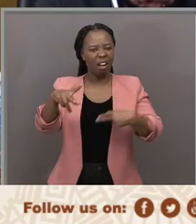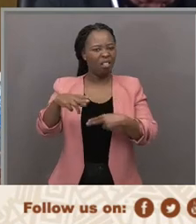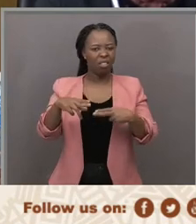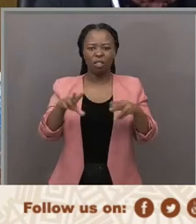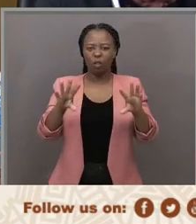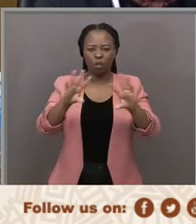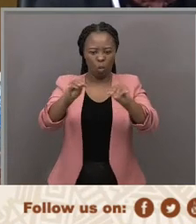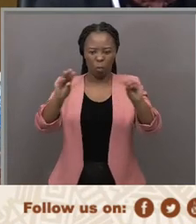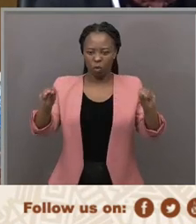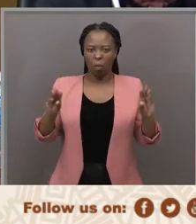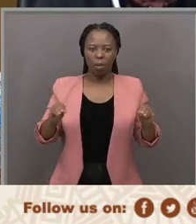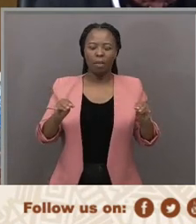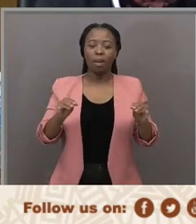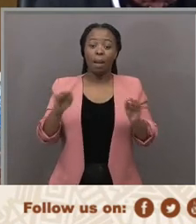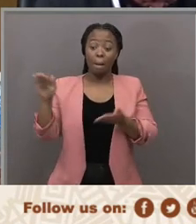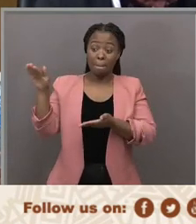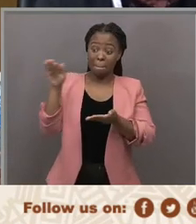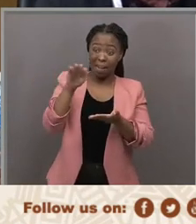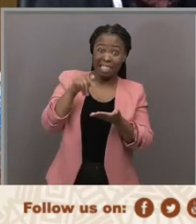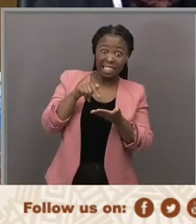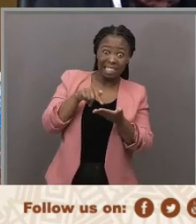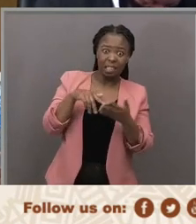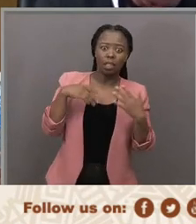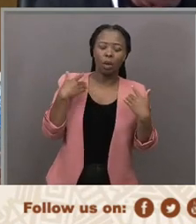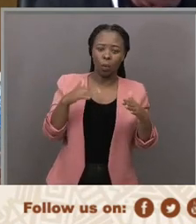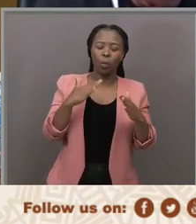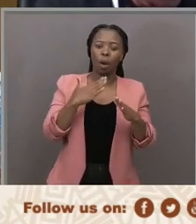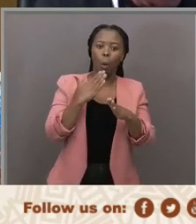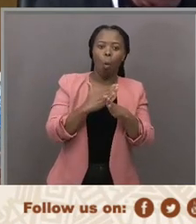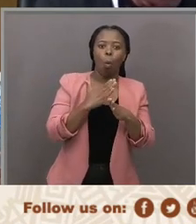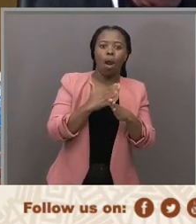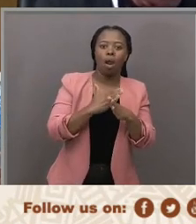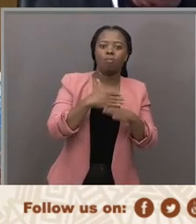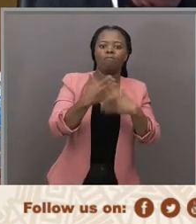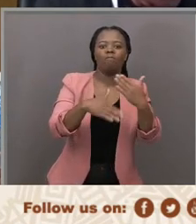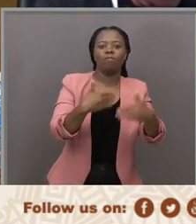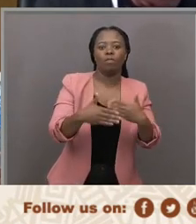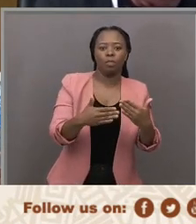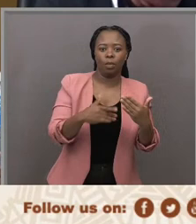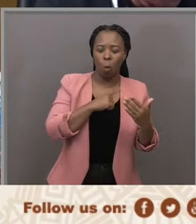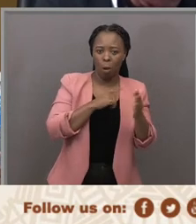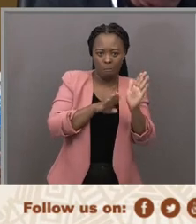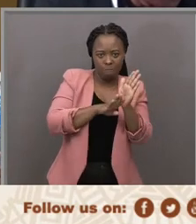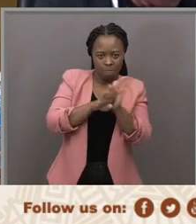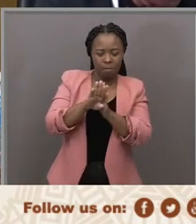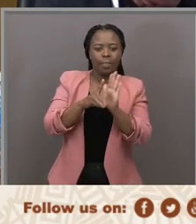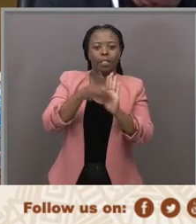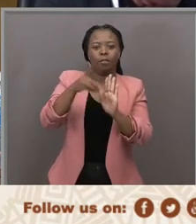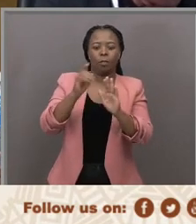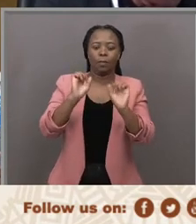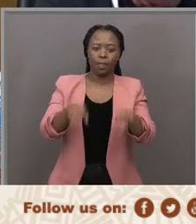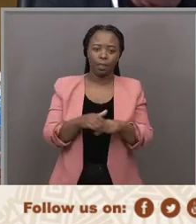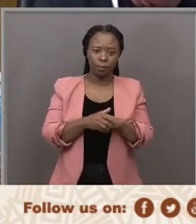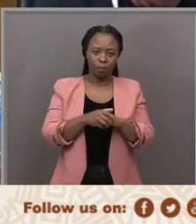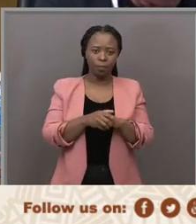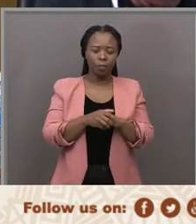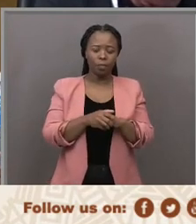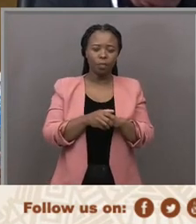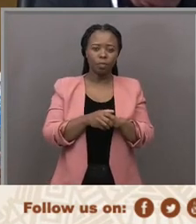necessary bulk infrastructure in development nodes that we are unlocking. We want to also approve all